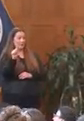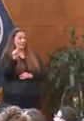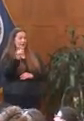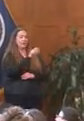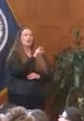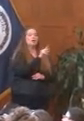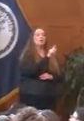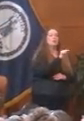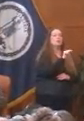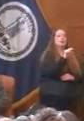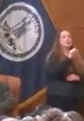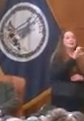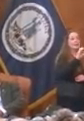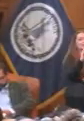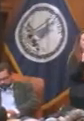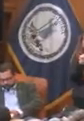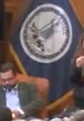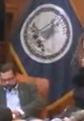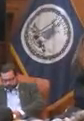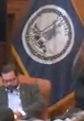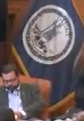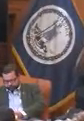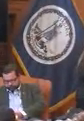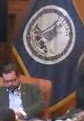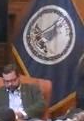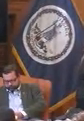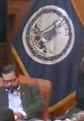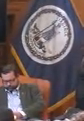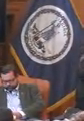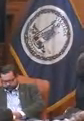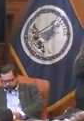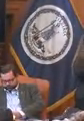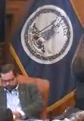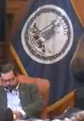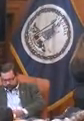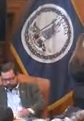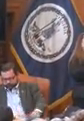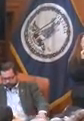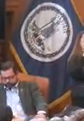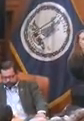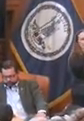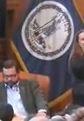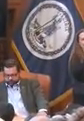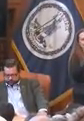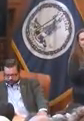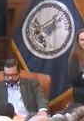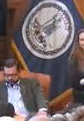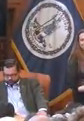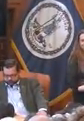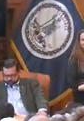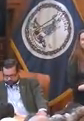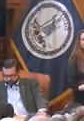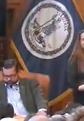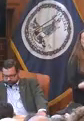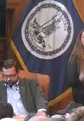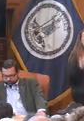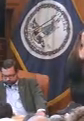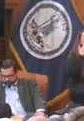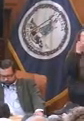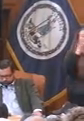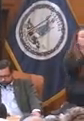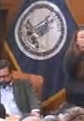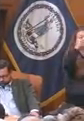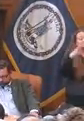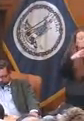Scott, Jerry Connolly, Tom Davis, and Eric Cantor. Our Batten students have engaged on grounds with presidential